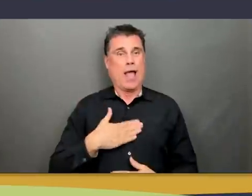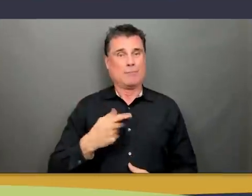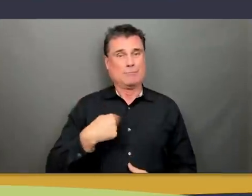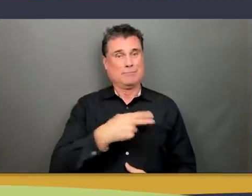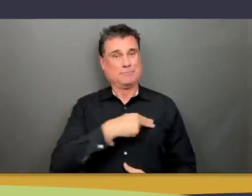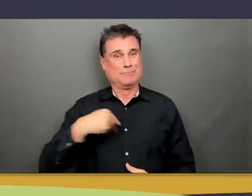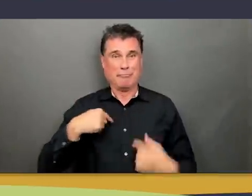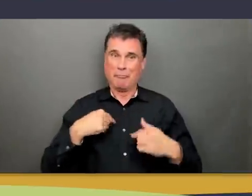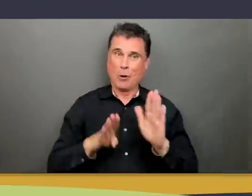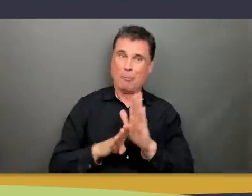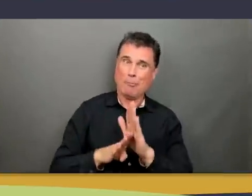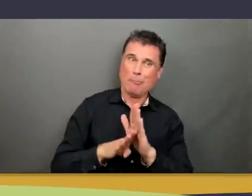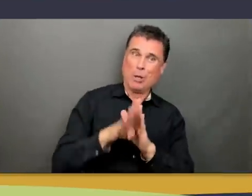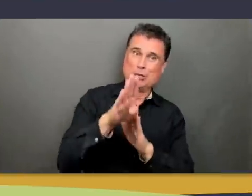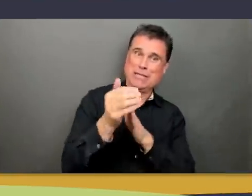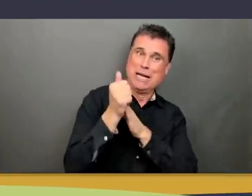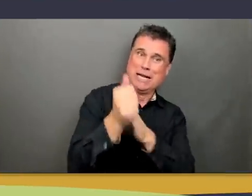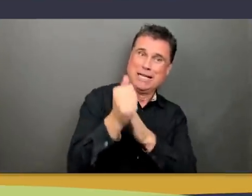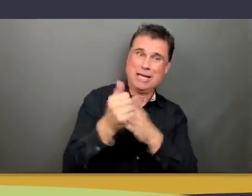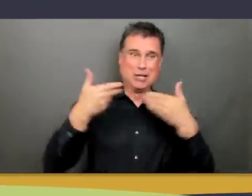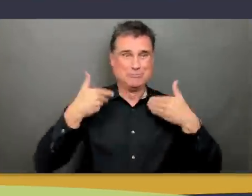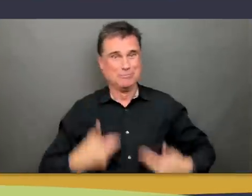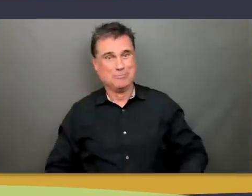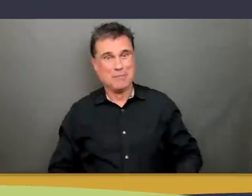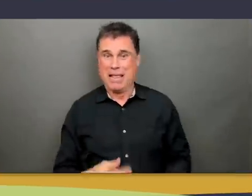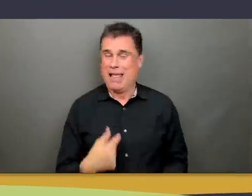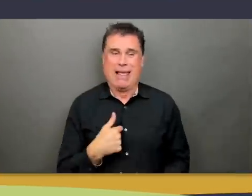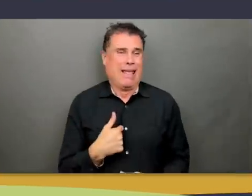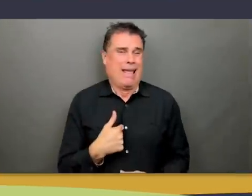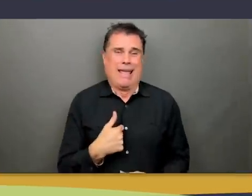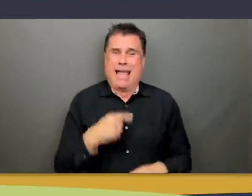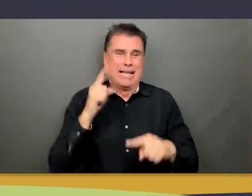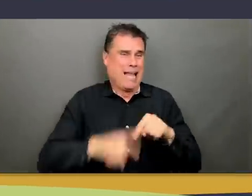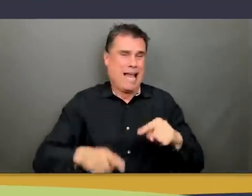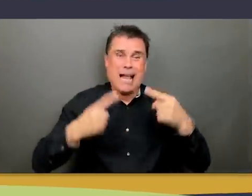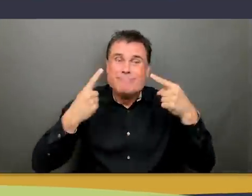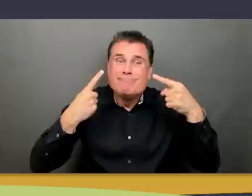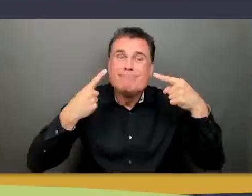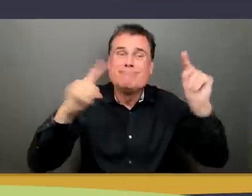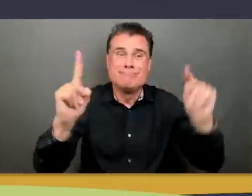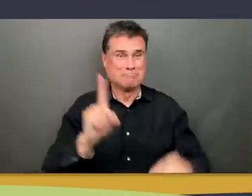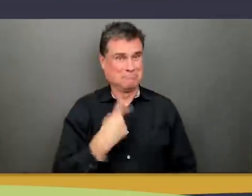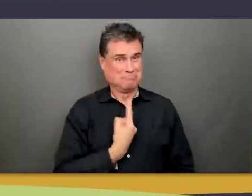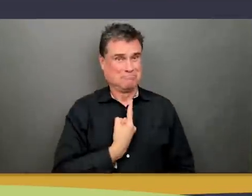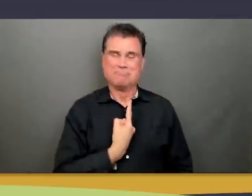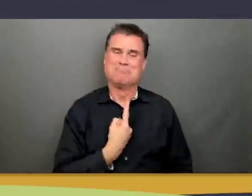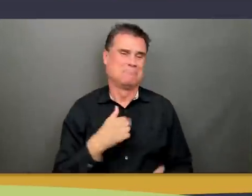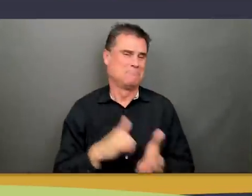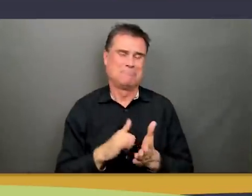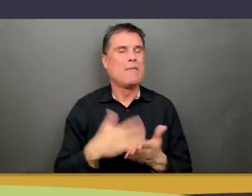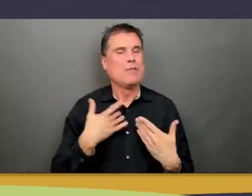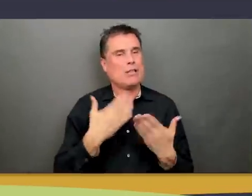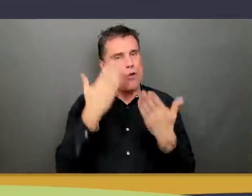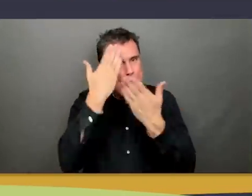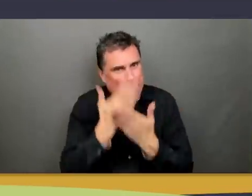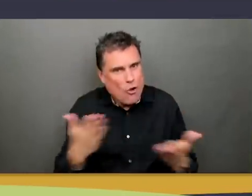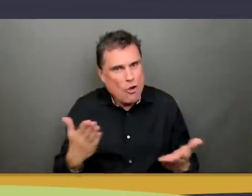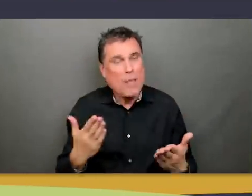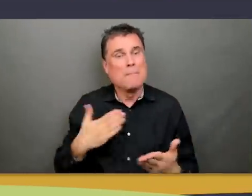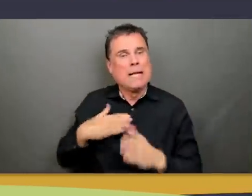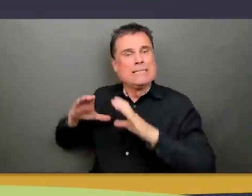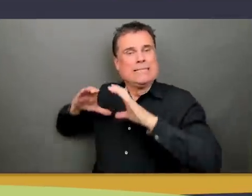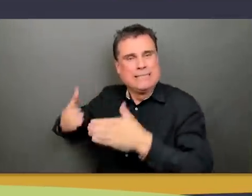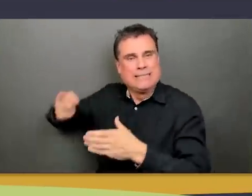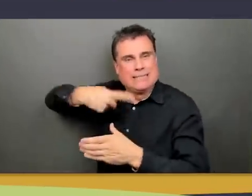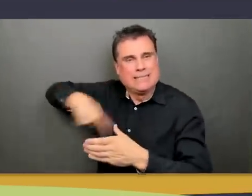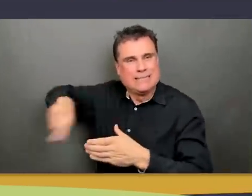do it just by myself. It is a team honor. I'm extremely thankful for people from Tenjin Temple,